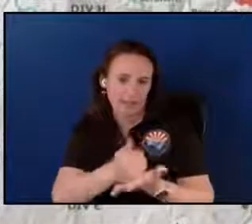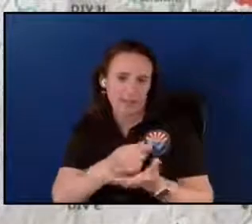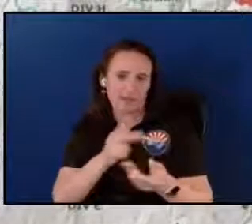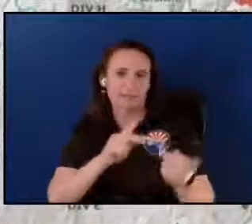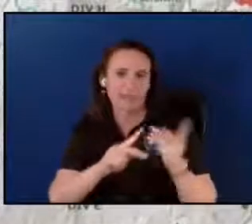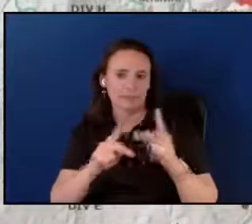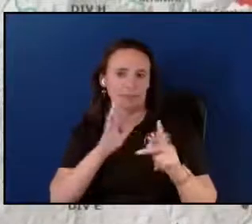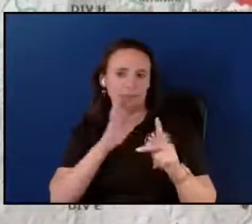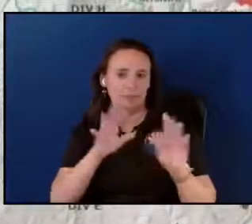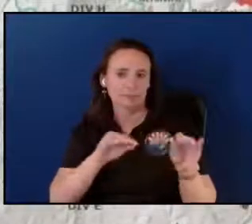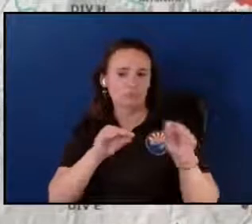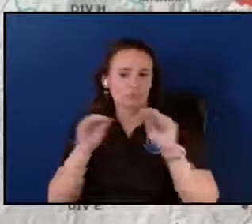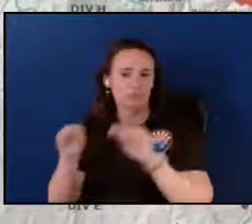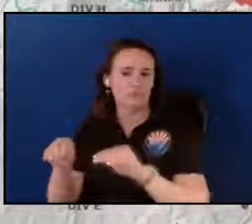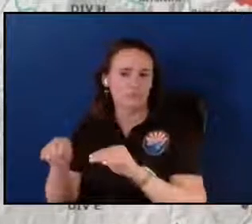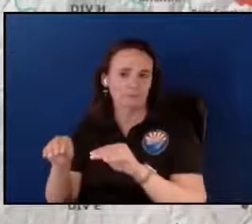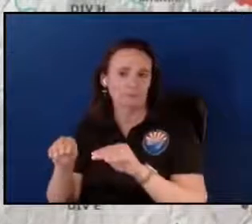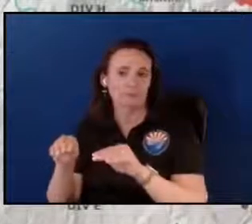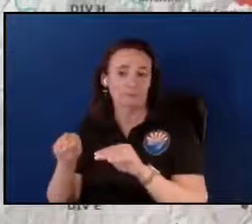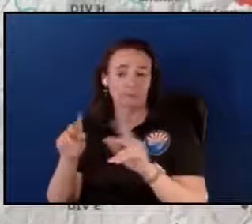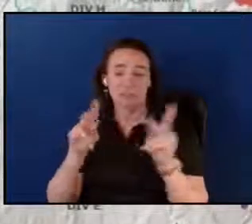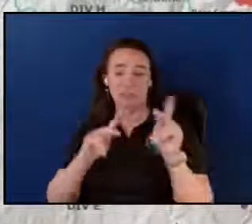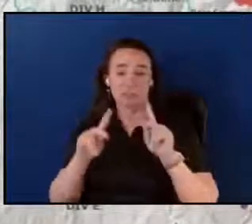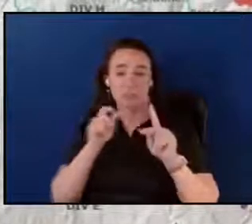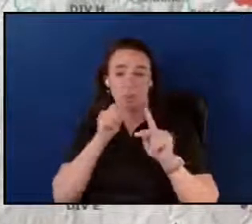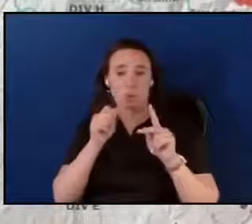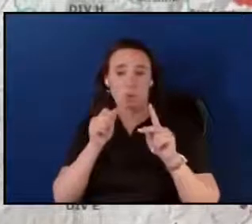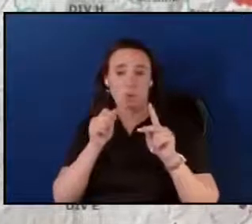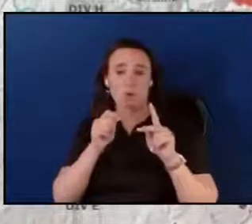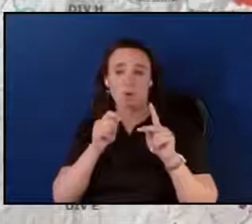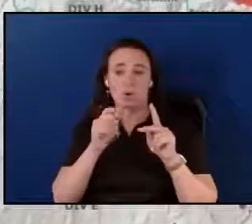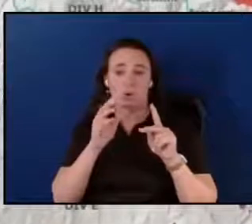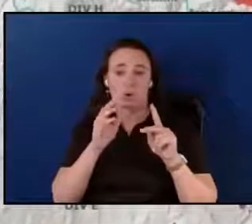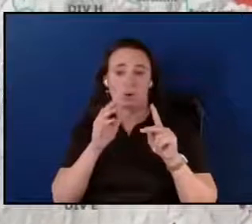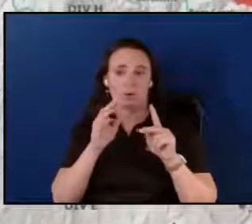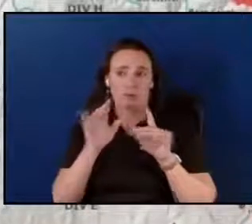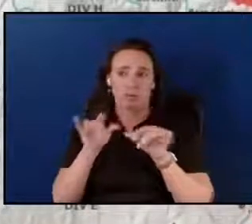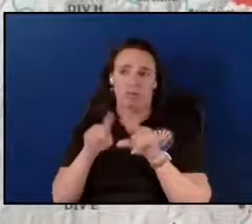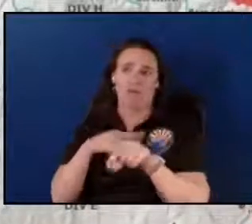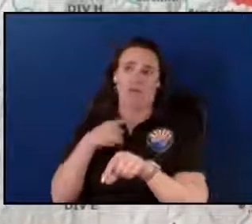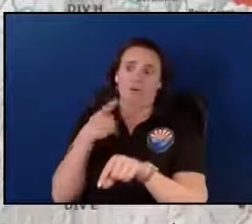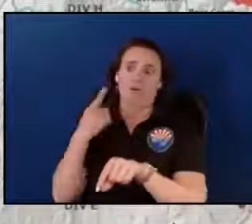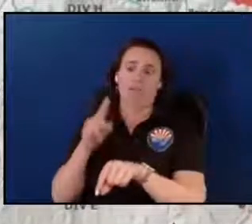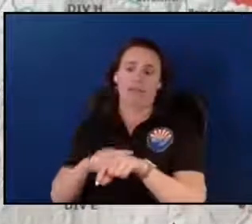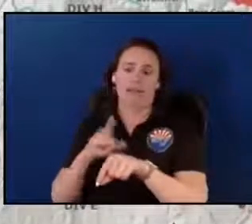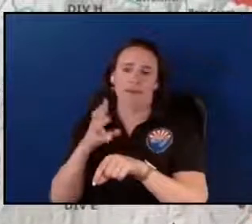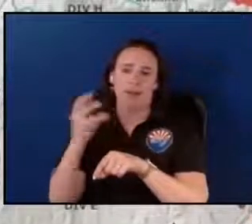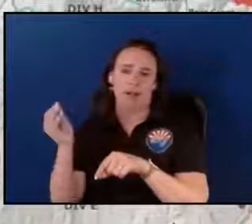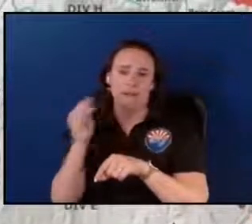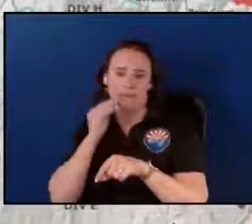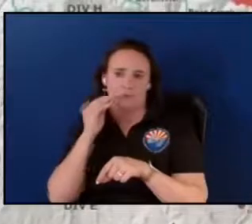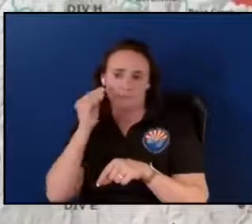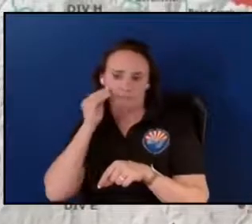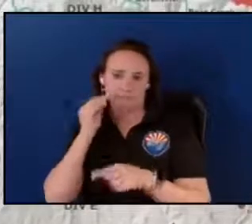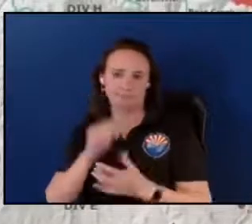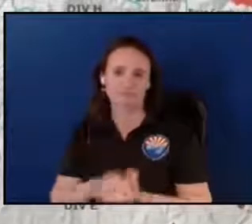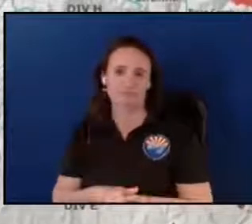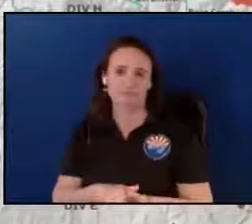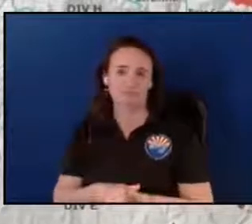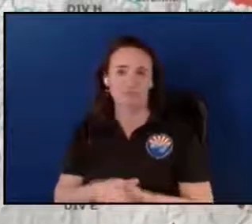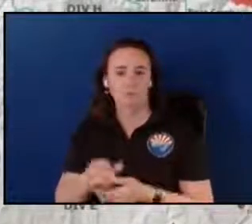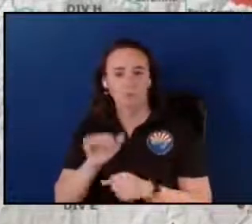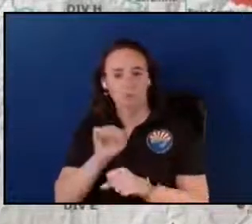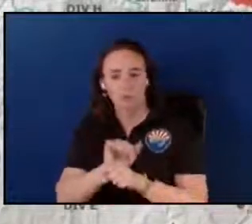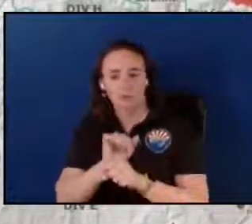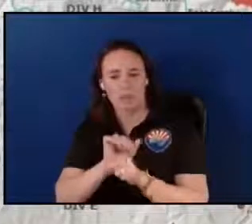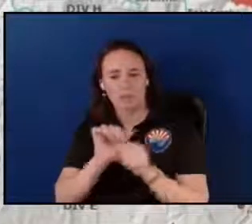displaced, and especially for those that have been displaced on a long term. So we are working on all of that on a continuous basis. I can